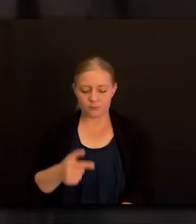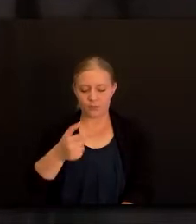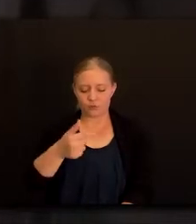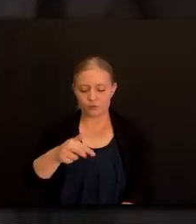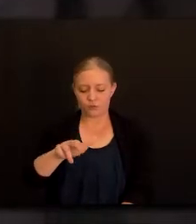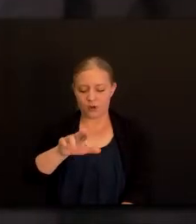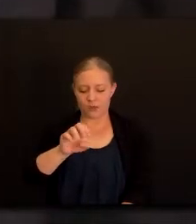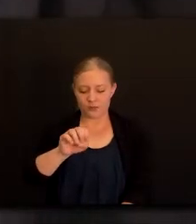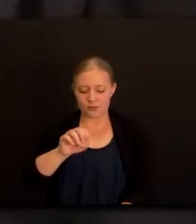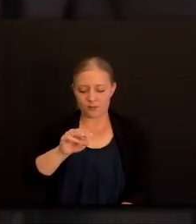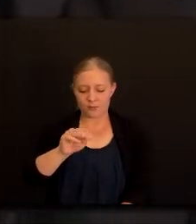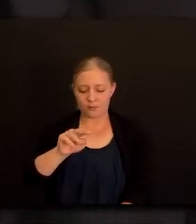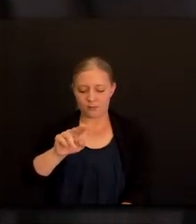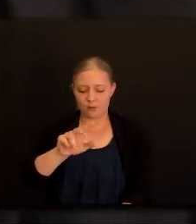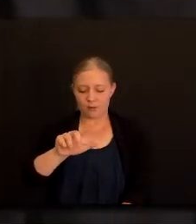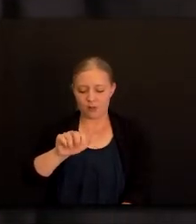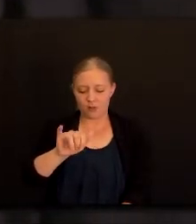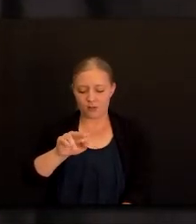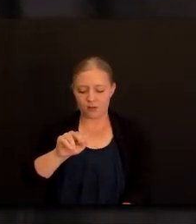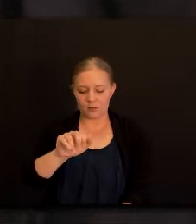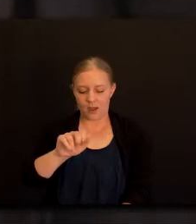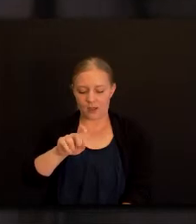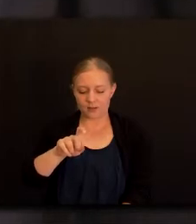Grace Catherine Mullinex.